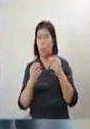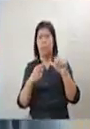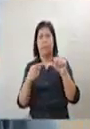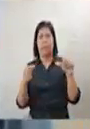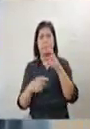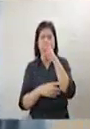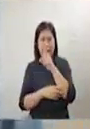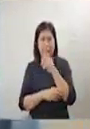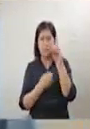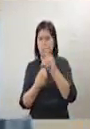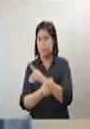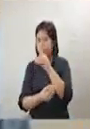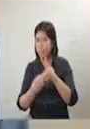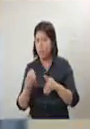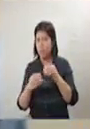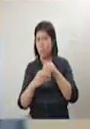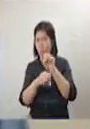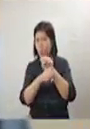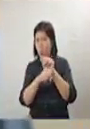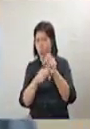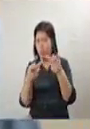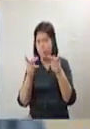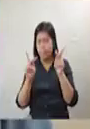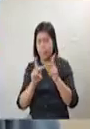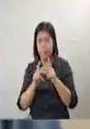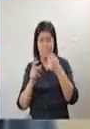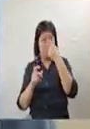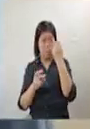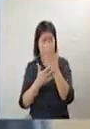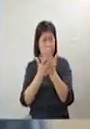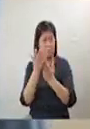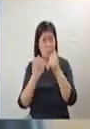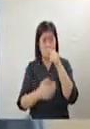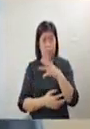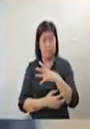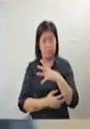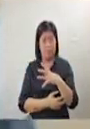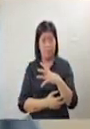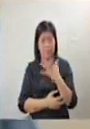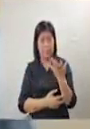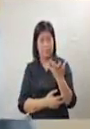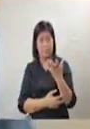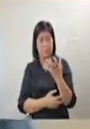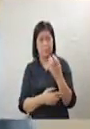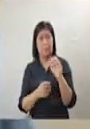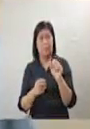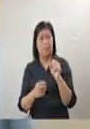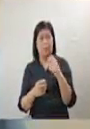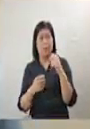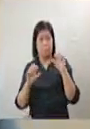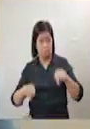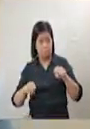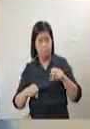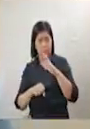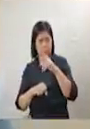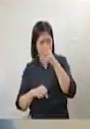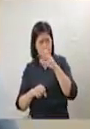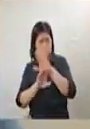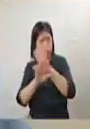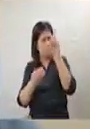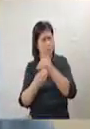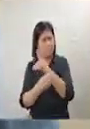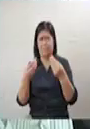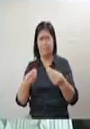age discrimination in the workplace because a lot of the women are Oo, abilidad, hindi edad. Yun dapat